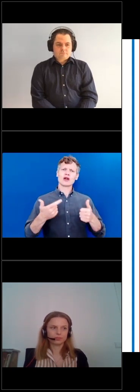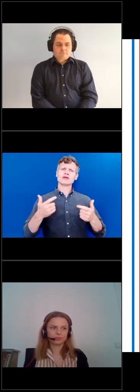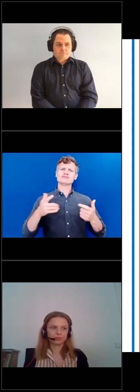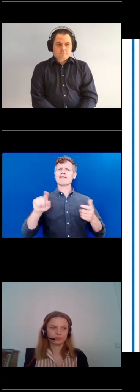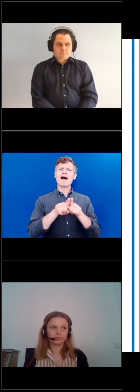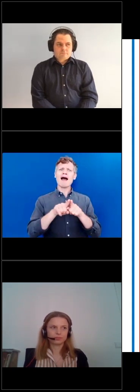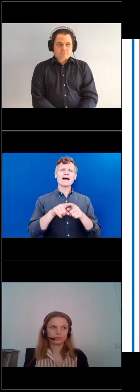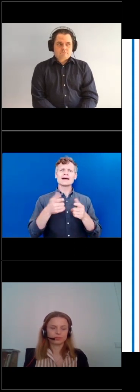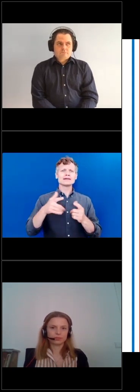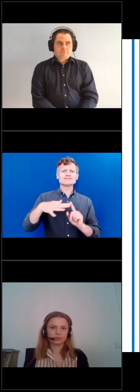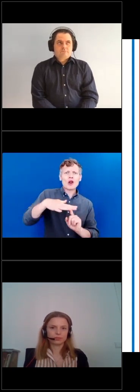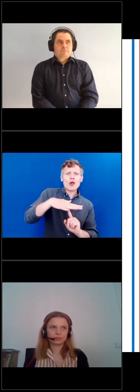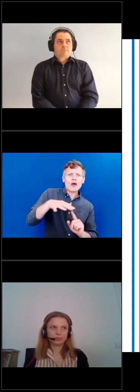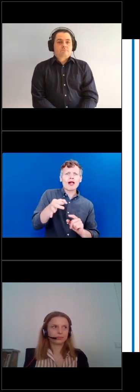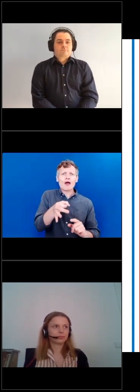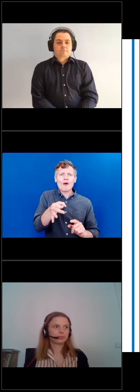of the